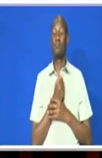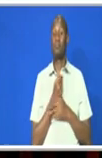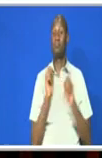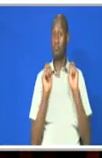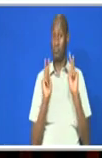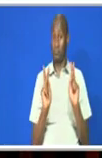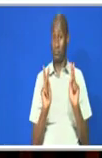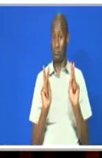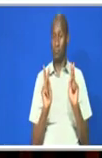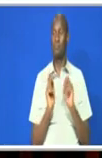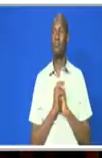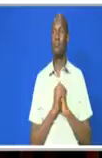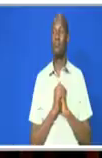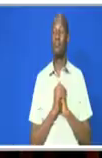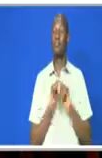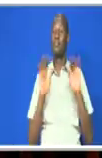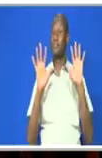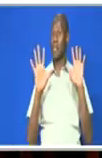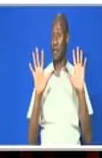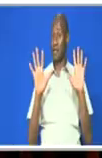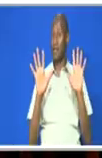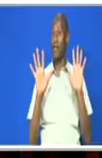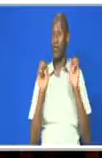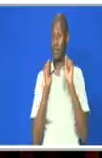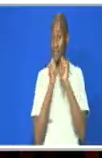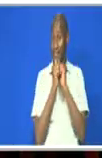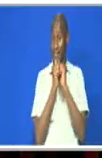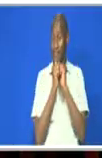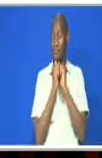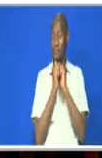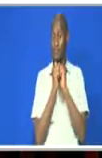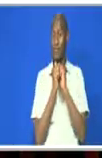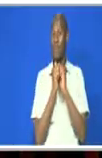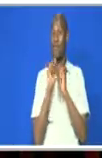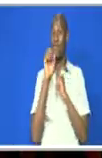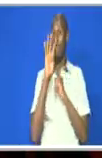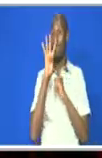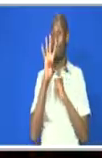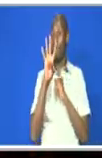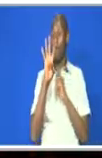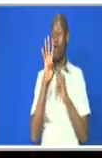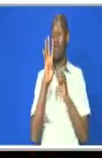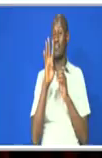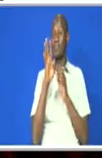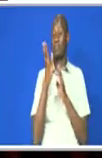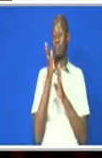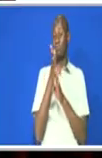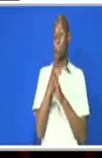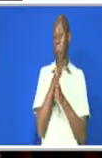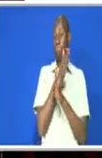Right? 10, we count 4 steps